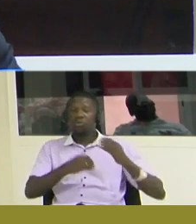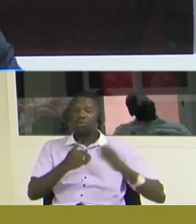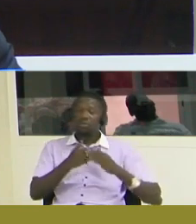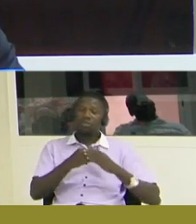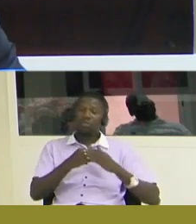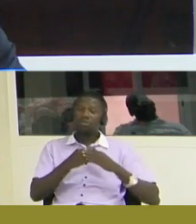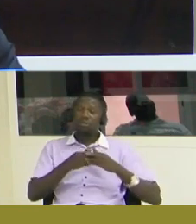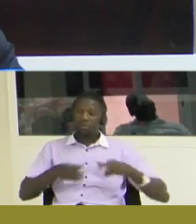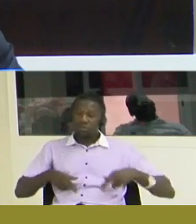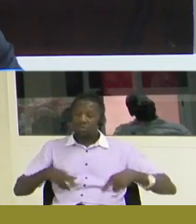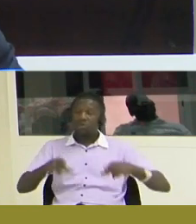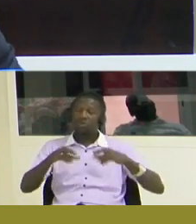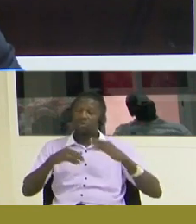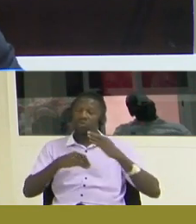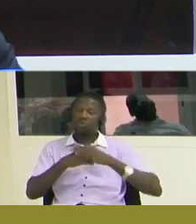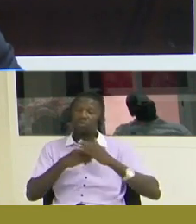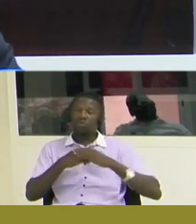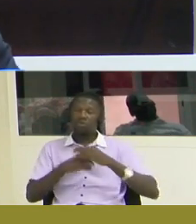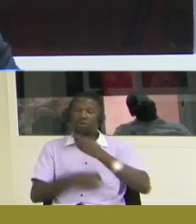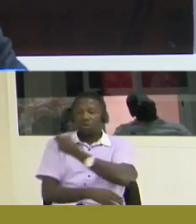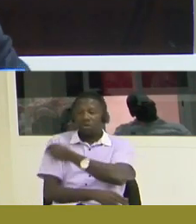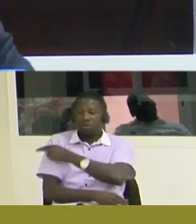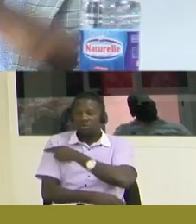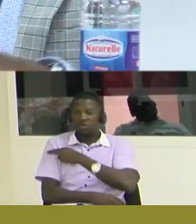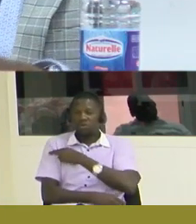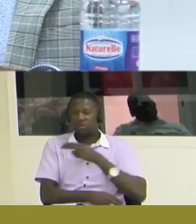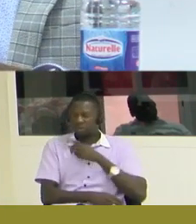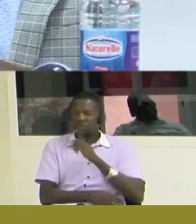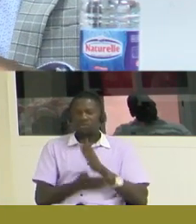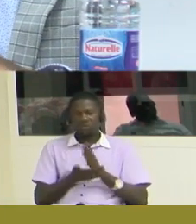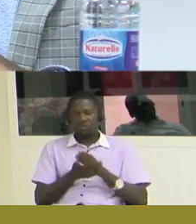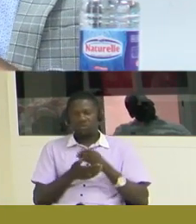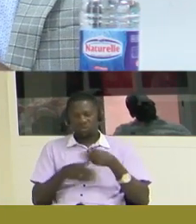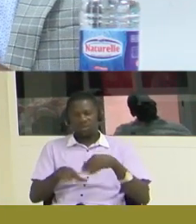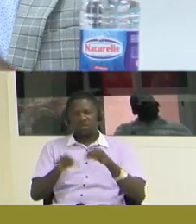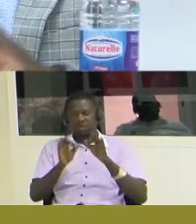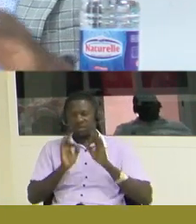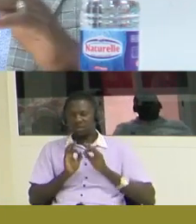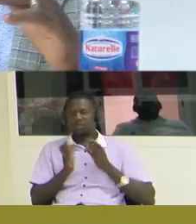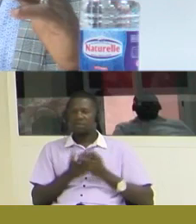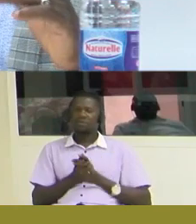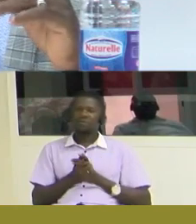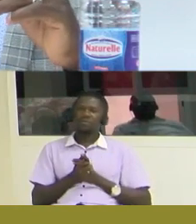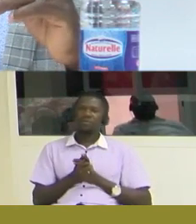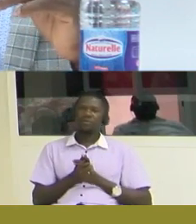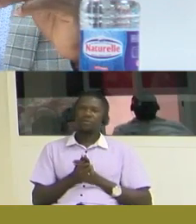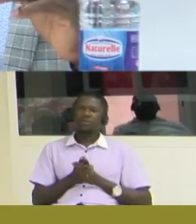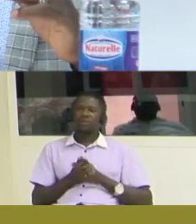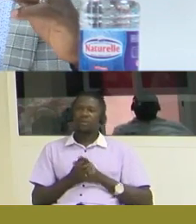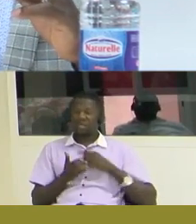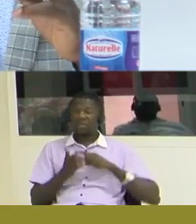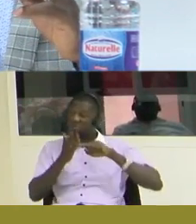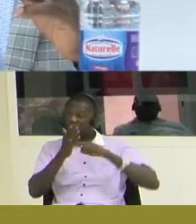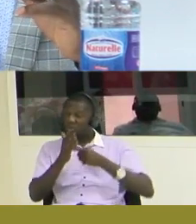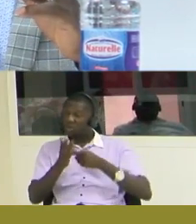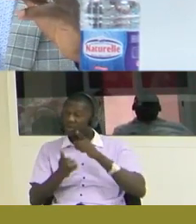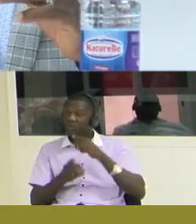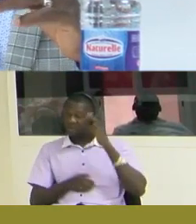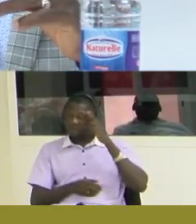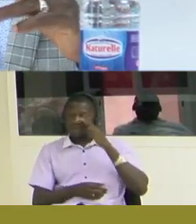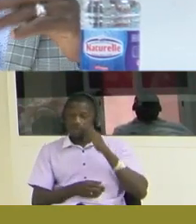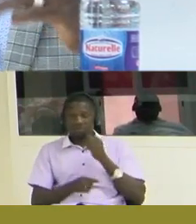democratic process we would take it the point I am trying to make here mr. singer ta yes sir is that